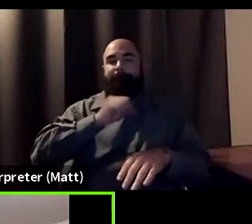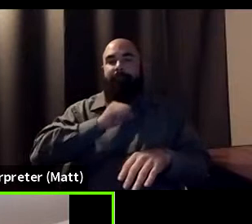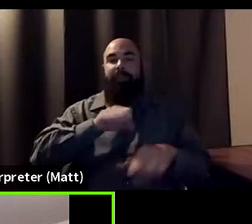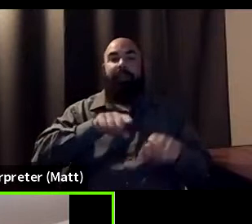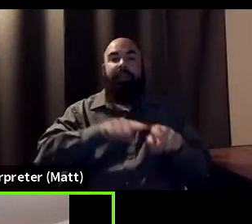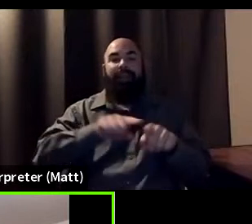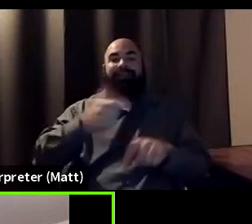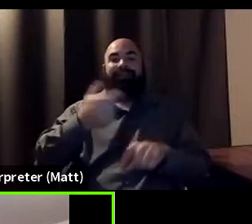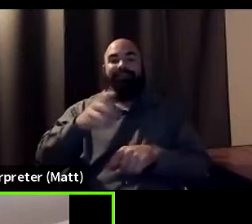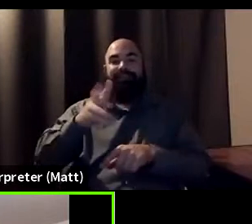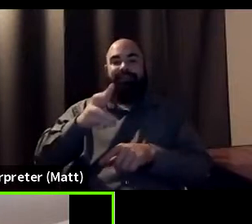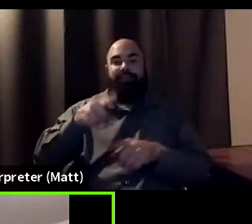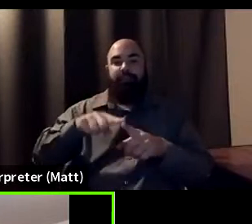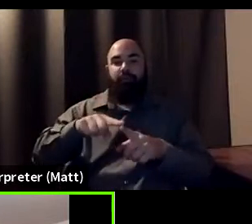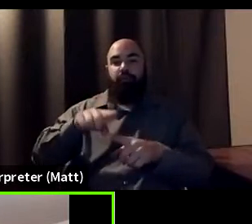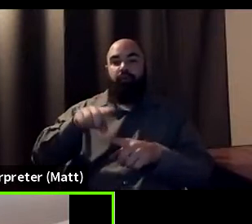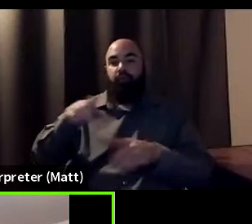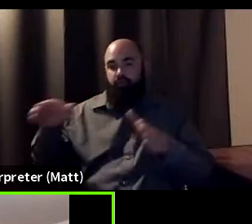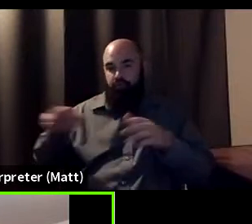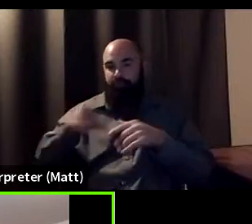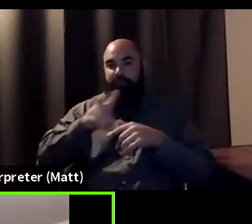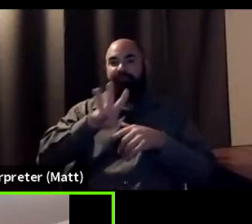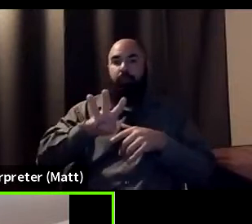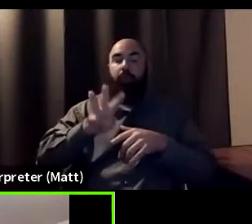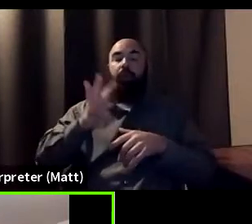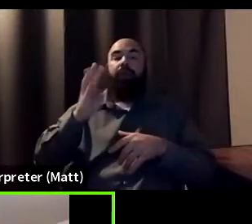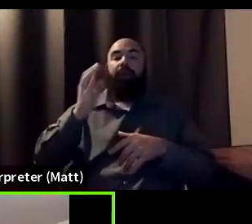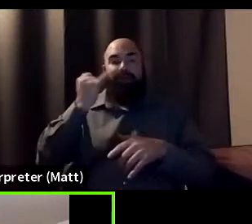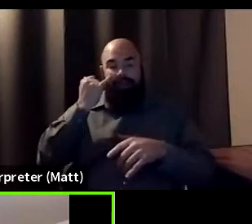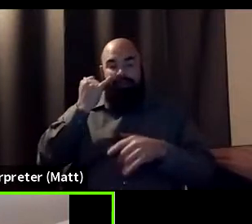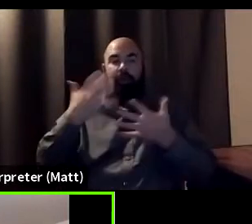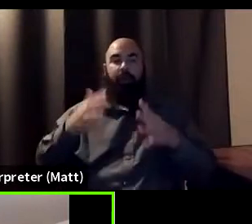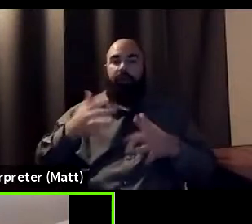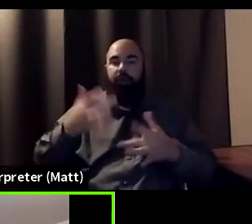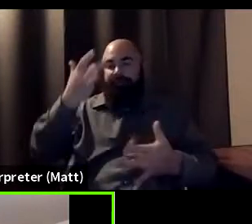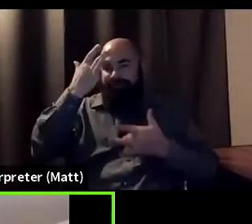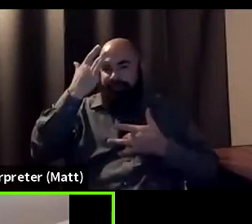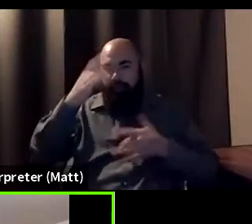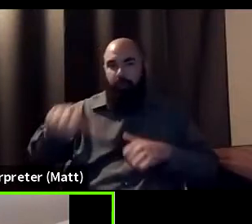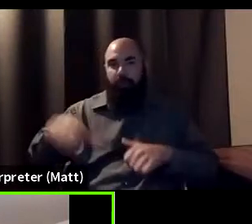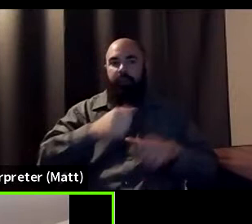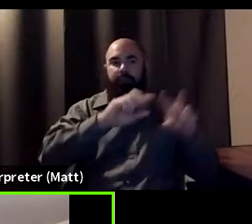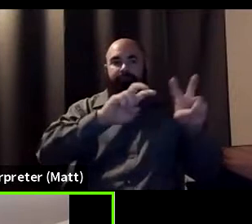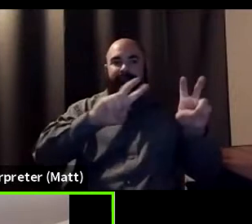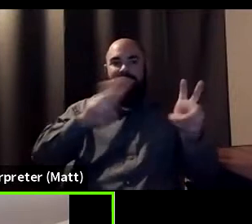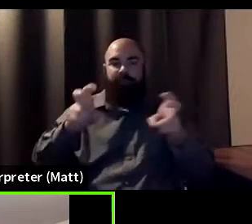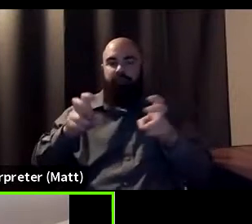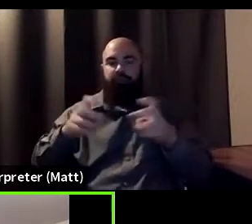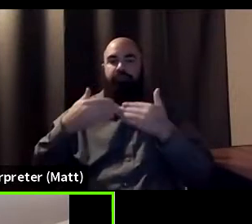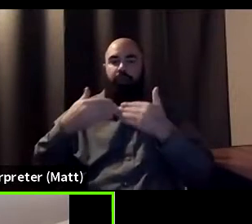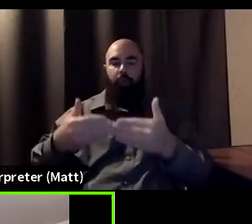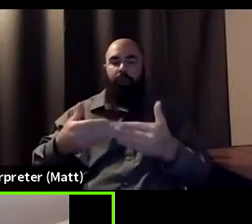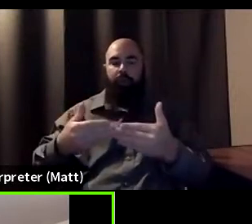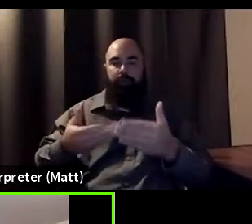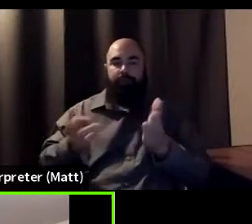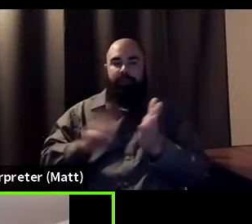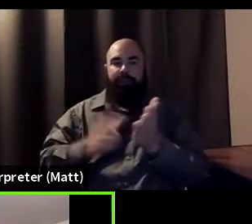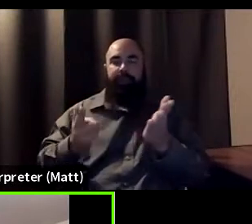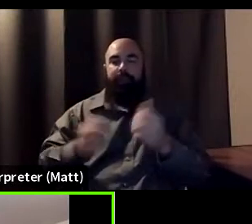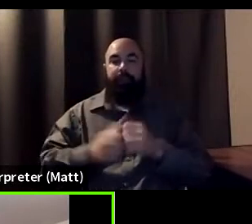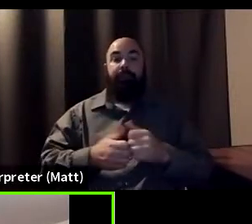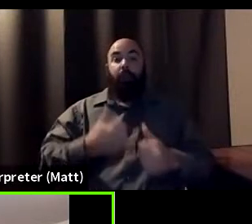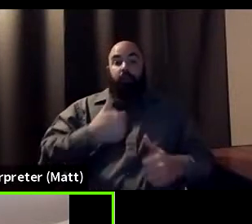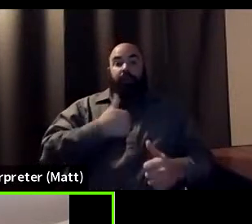medical conditions. The local pharmacies, those are the ones that have been getting vaccine through my allocation, which